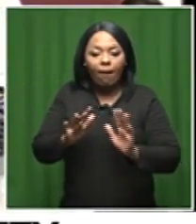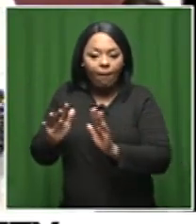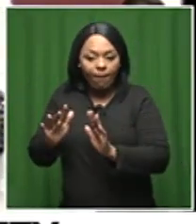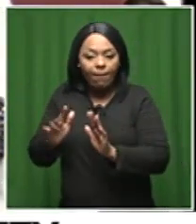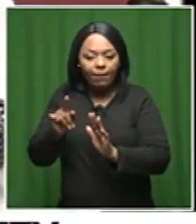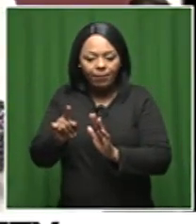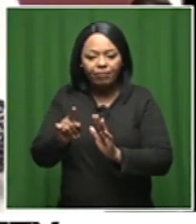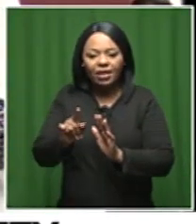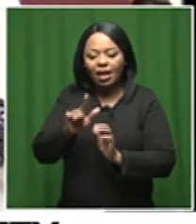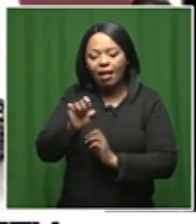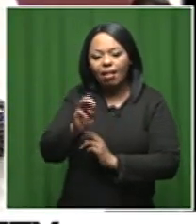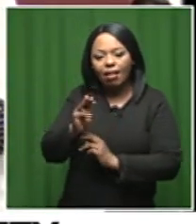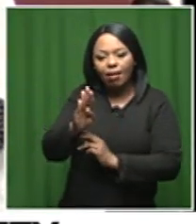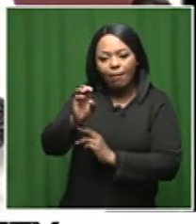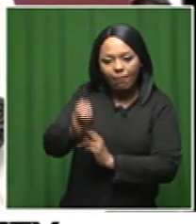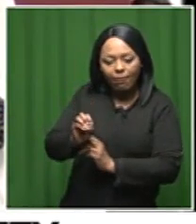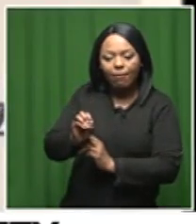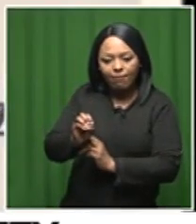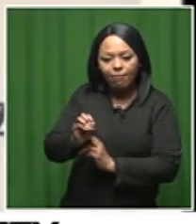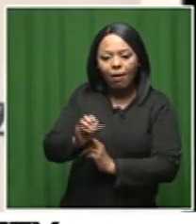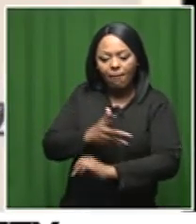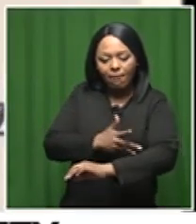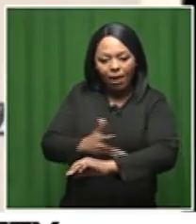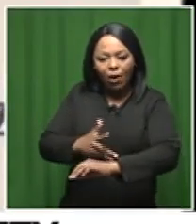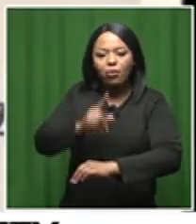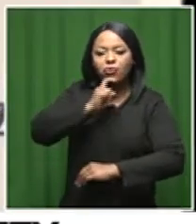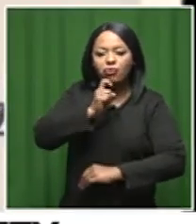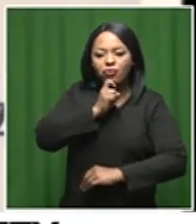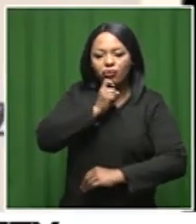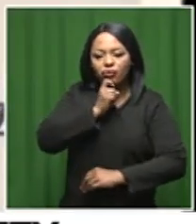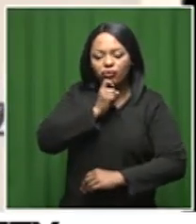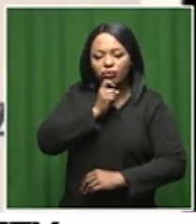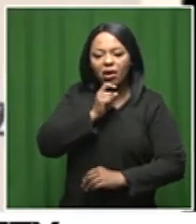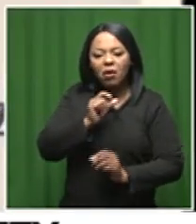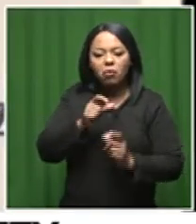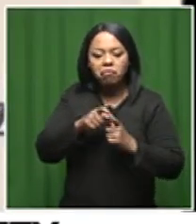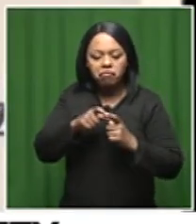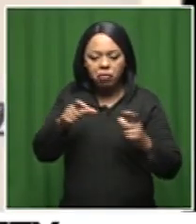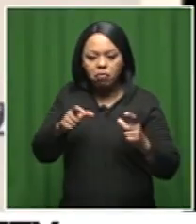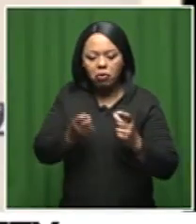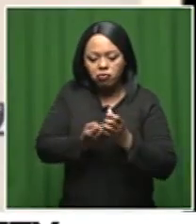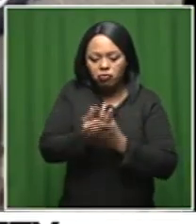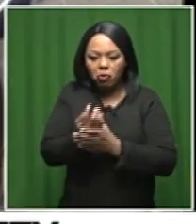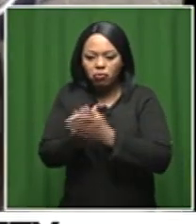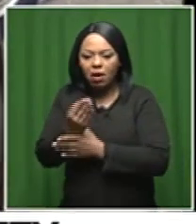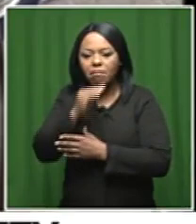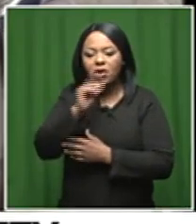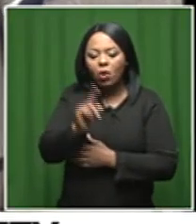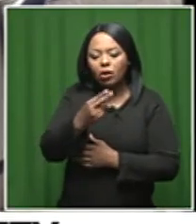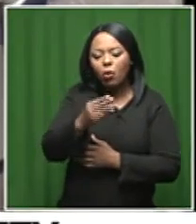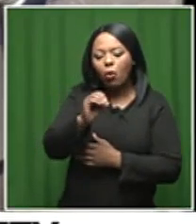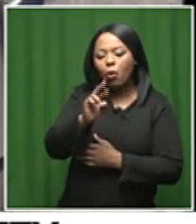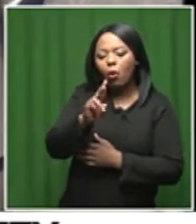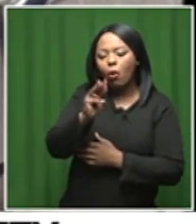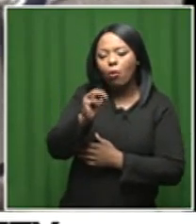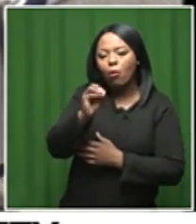the number of stem cells in the blood by using growth factors. Okay. So these are hormones that